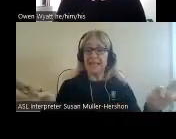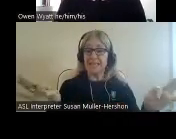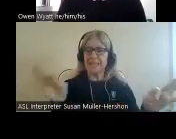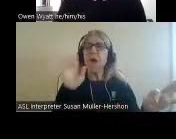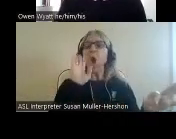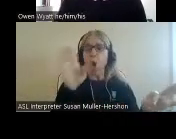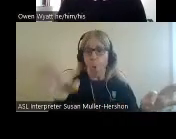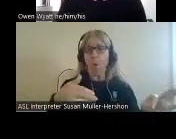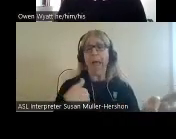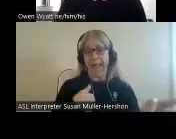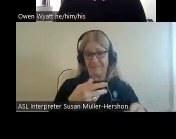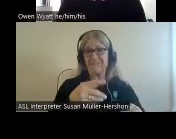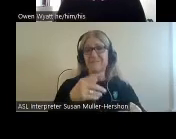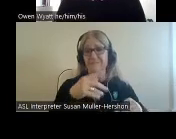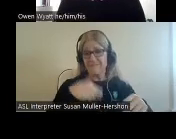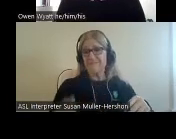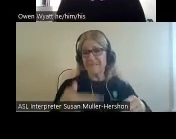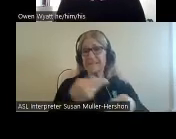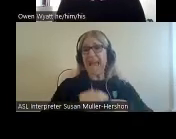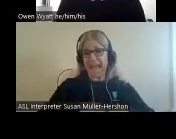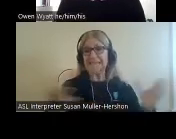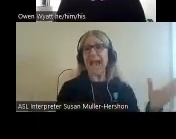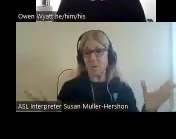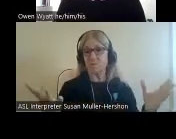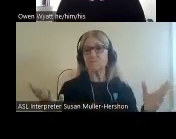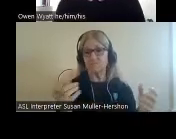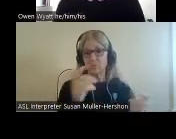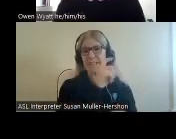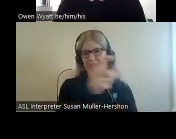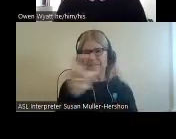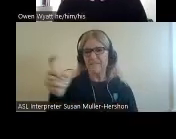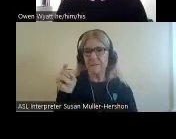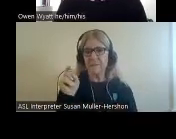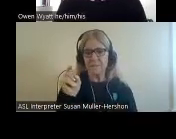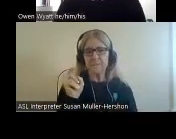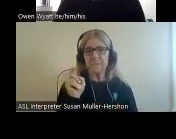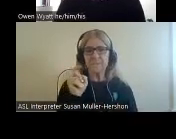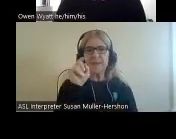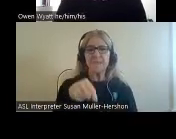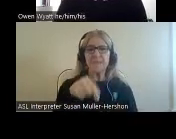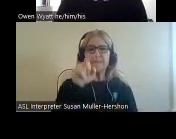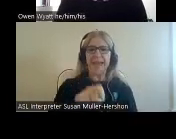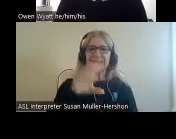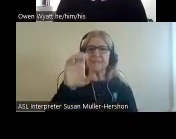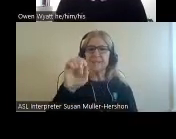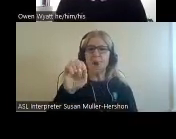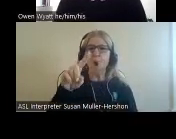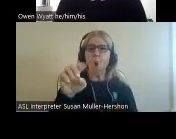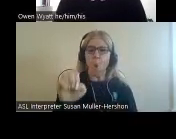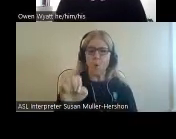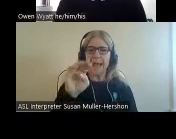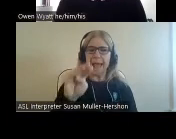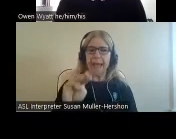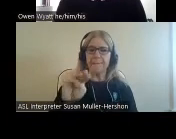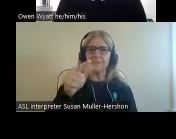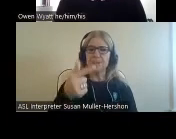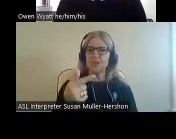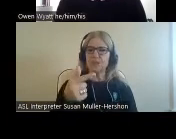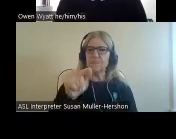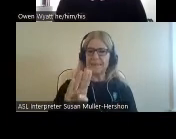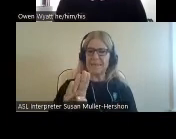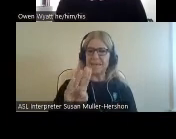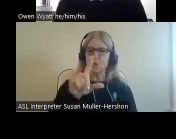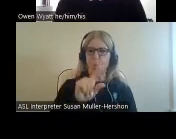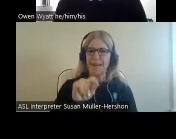the handout that we'll provide. And then this is the code that you would use, MGB 2020,